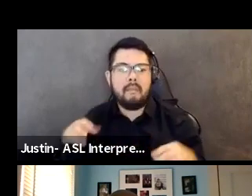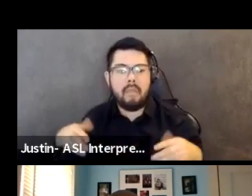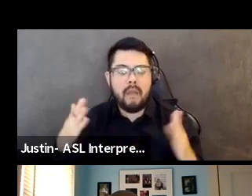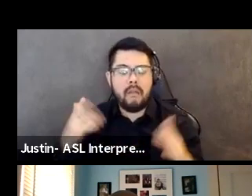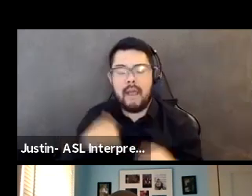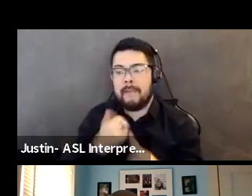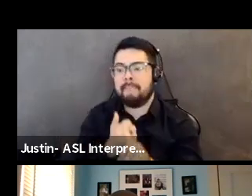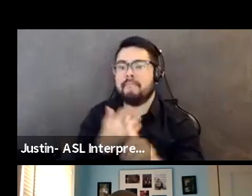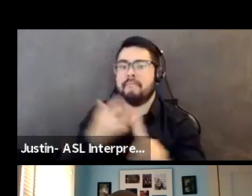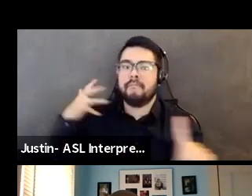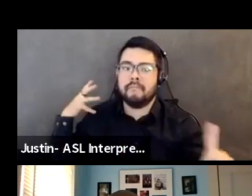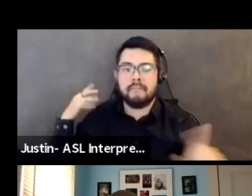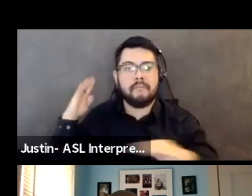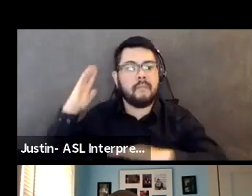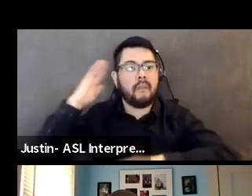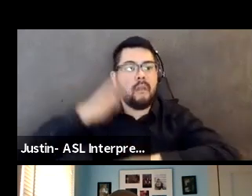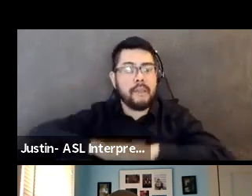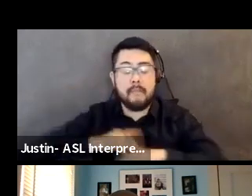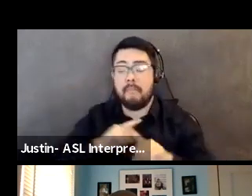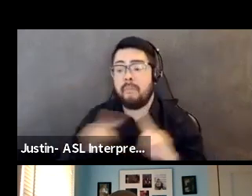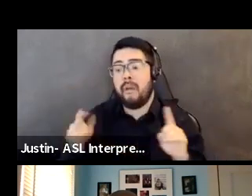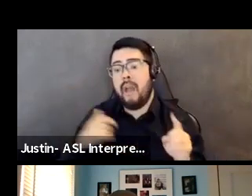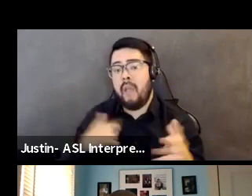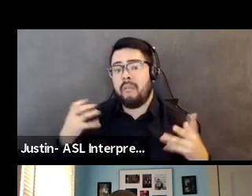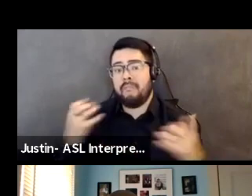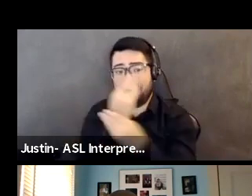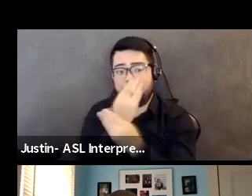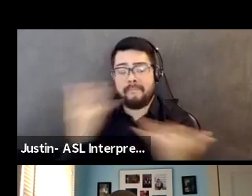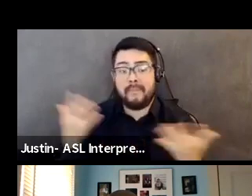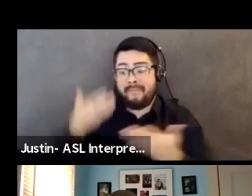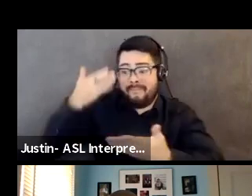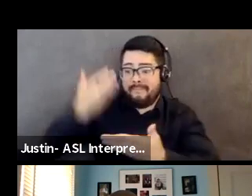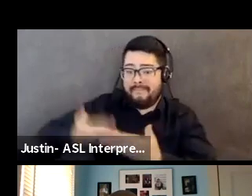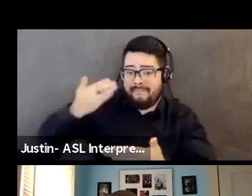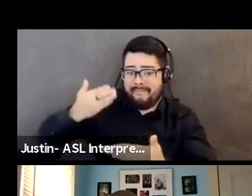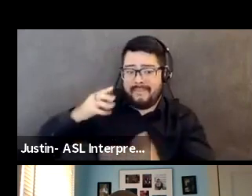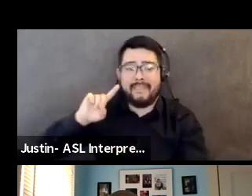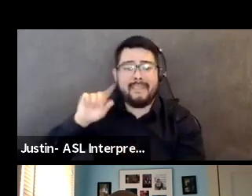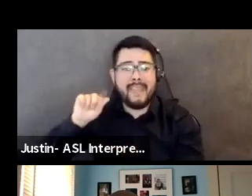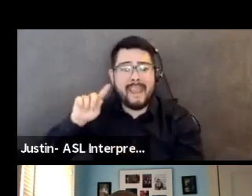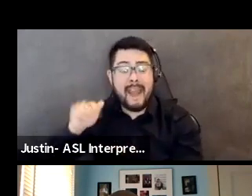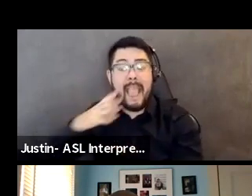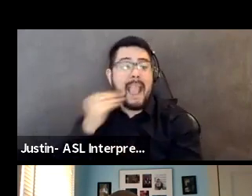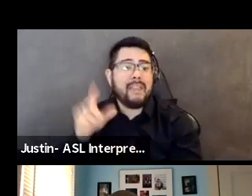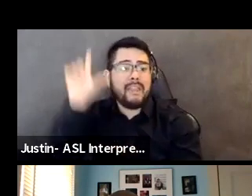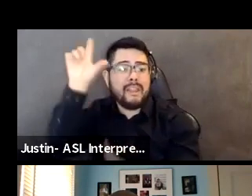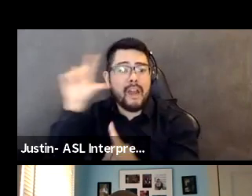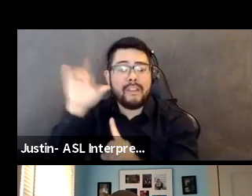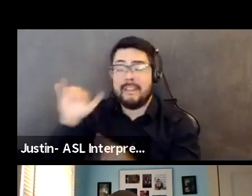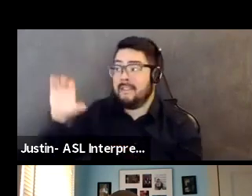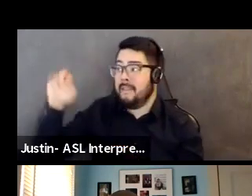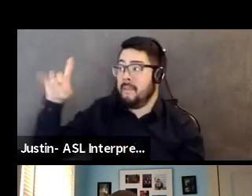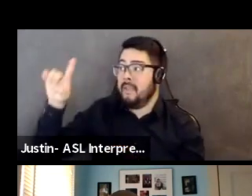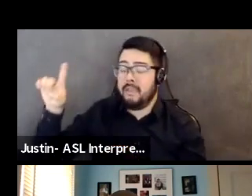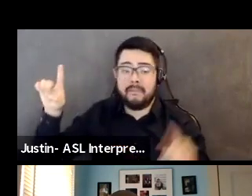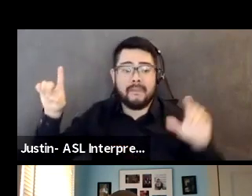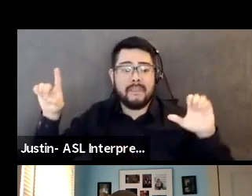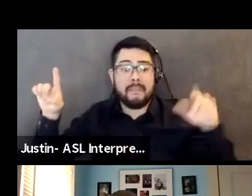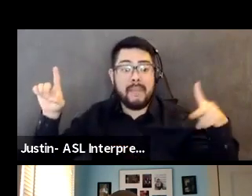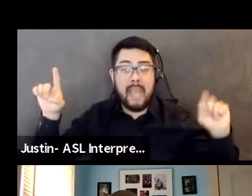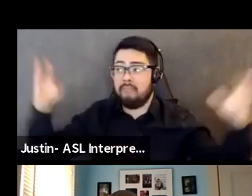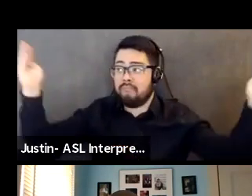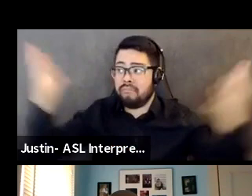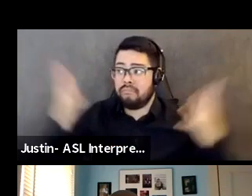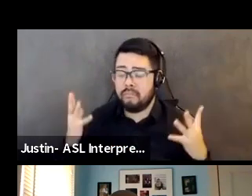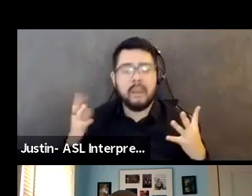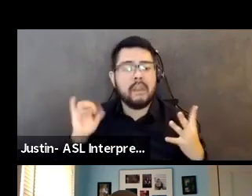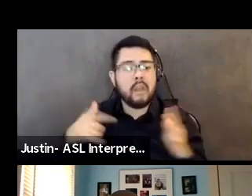all day but i wanted to make sure to talk about the data and the logic provided by cpd and cps which shows